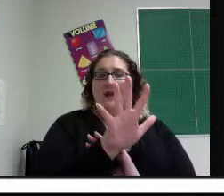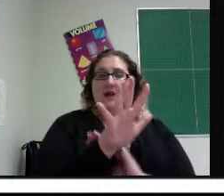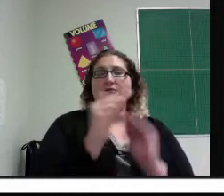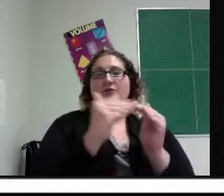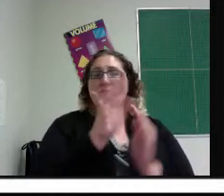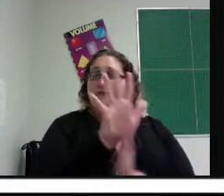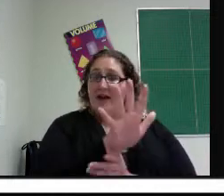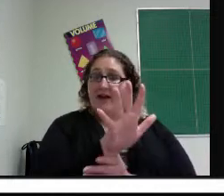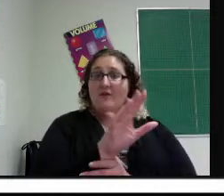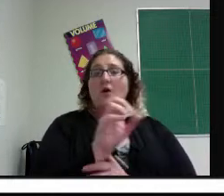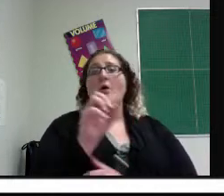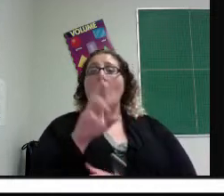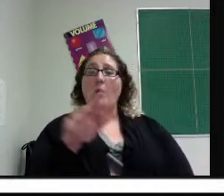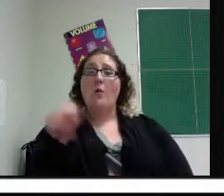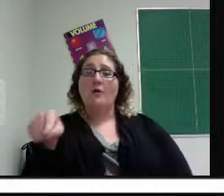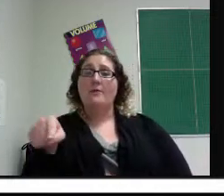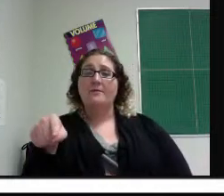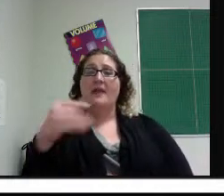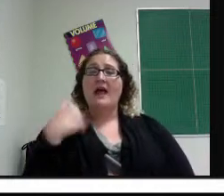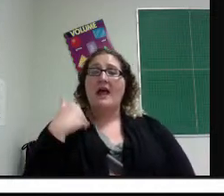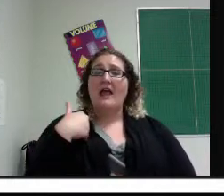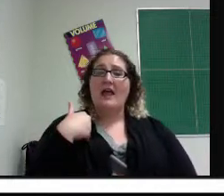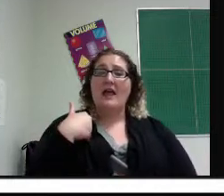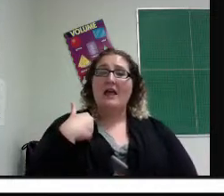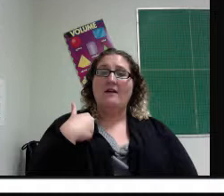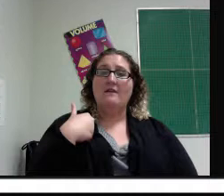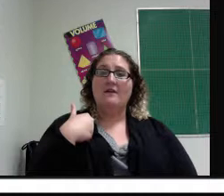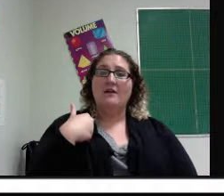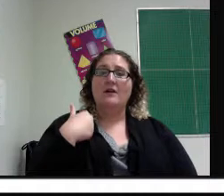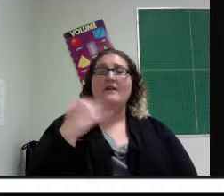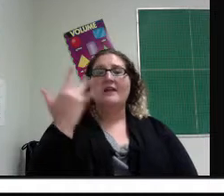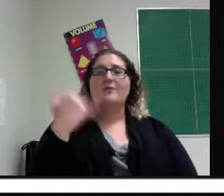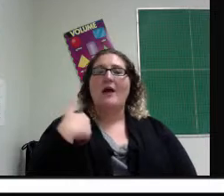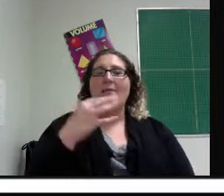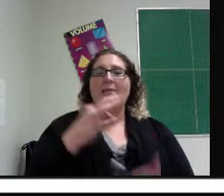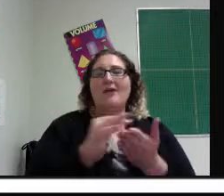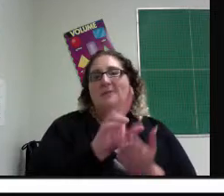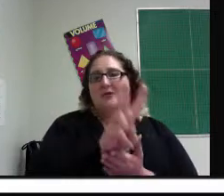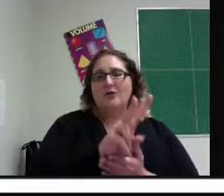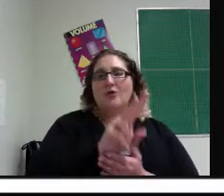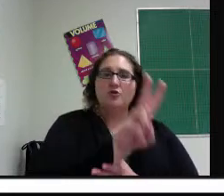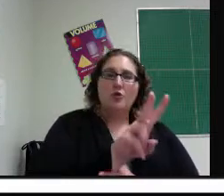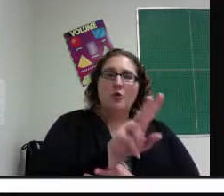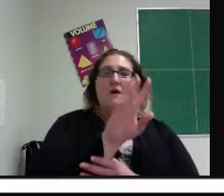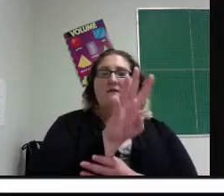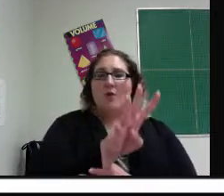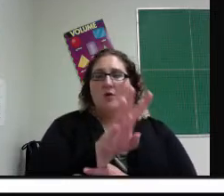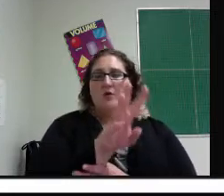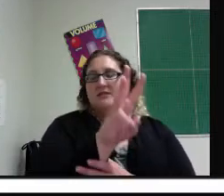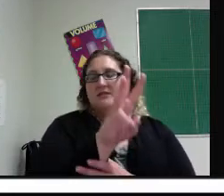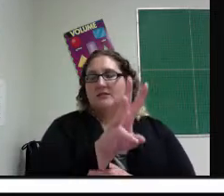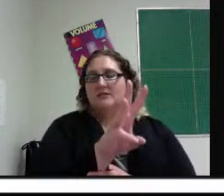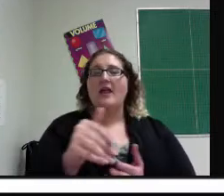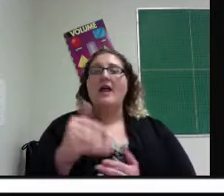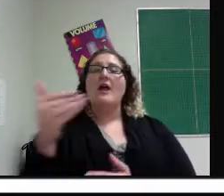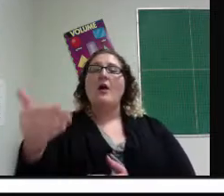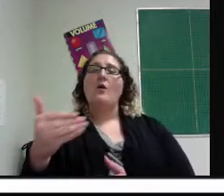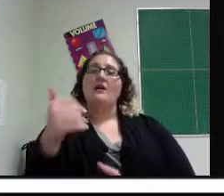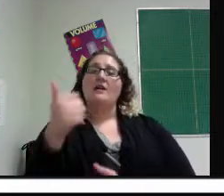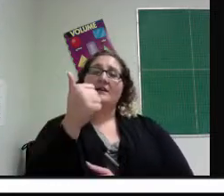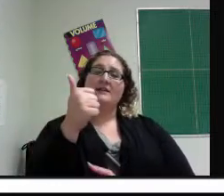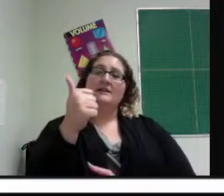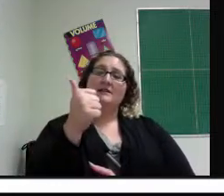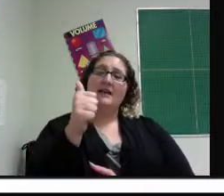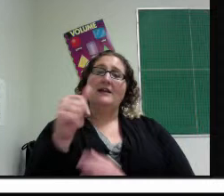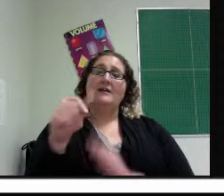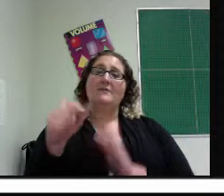5. Or here I have 2, 4, because it's going by 2s, that's why I'm counting by 2s. Or you could say the absolute value of 10 minus 14, which